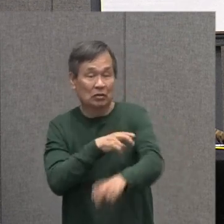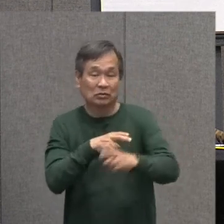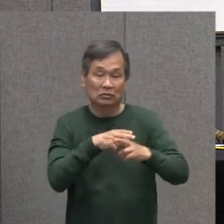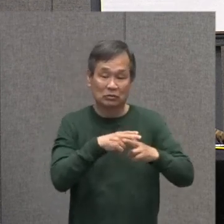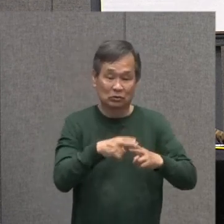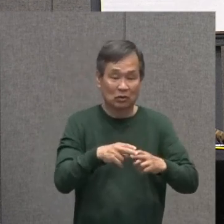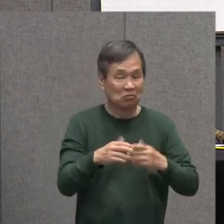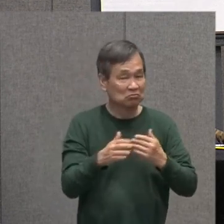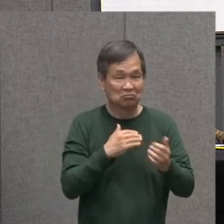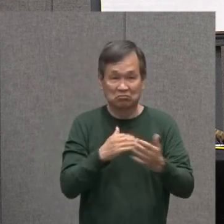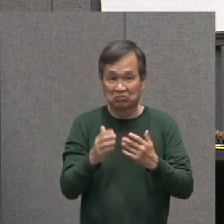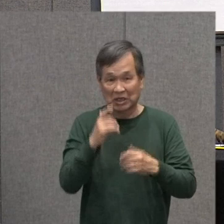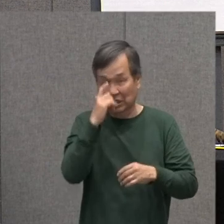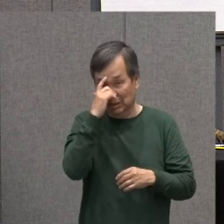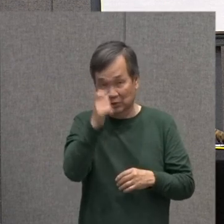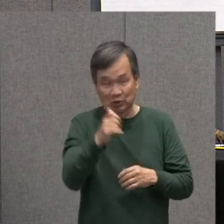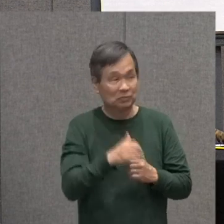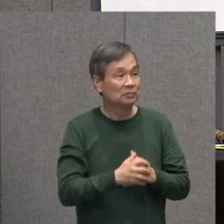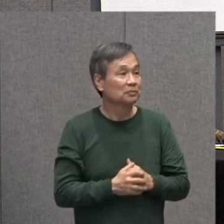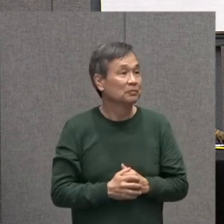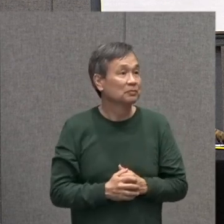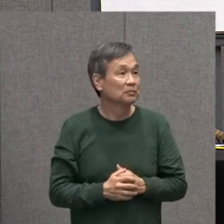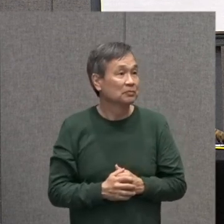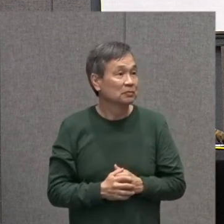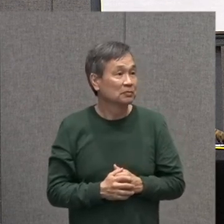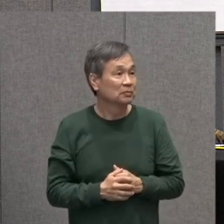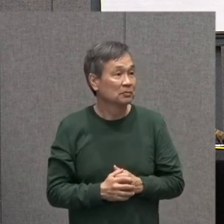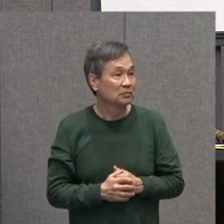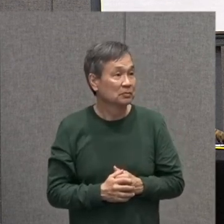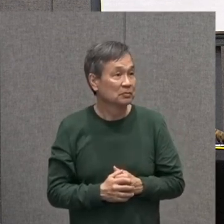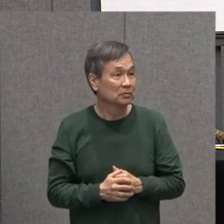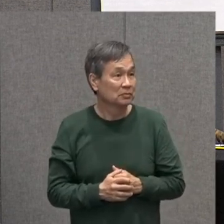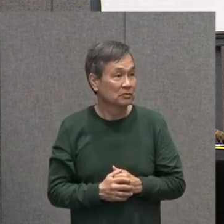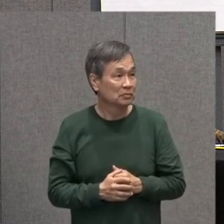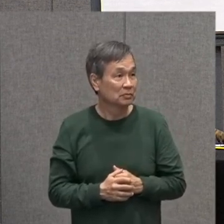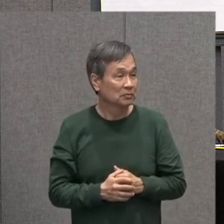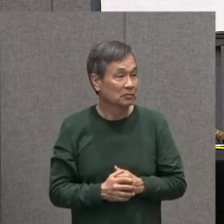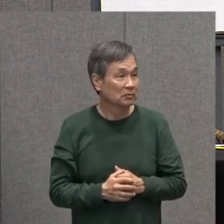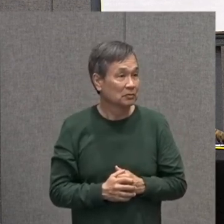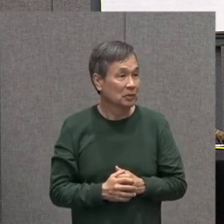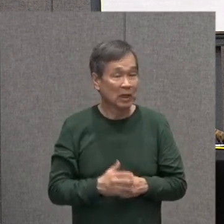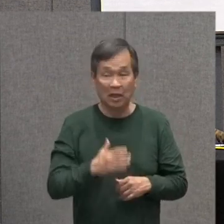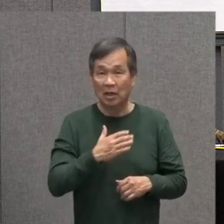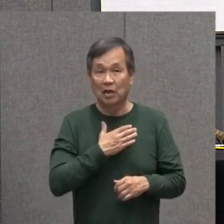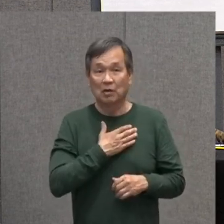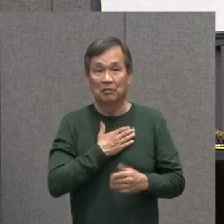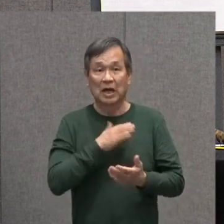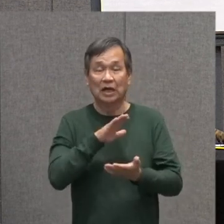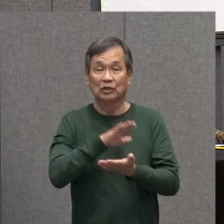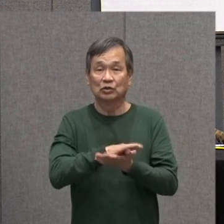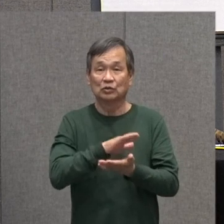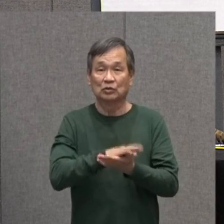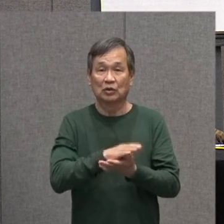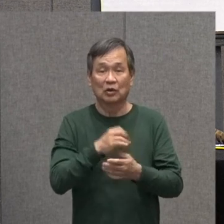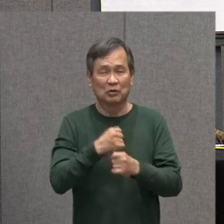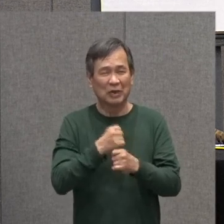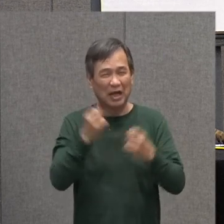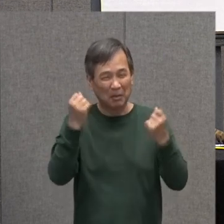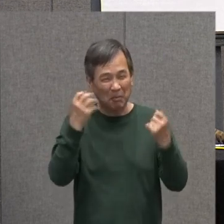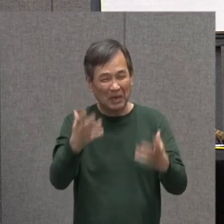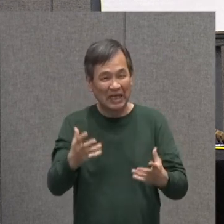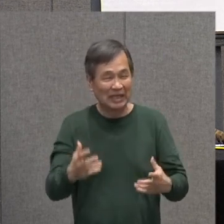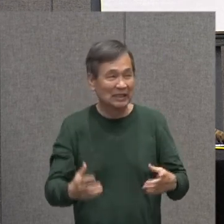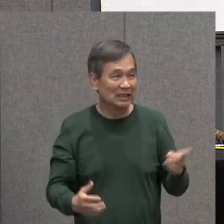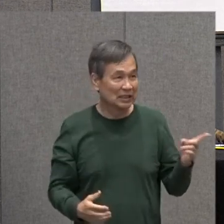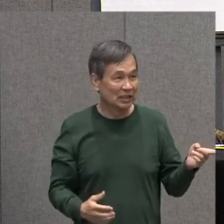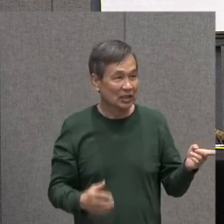many little chains as you wanted. I've seen him hit the floor. I believe it. Mm-hmm. At my school, at Alvarado, we made a bunch of these little